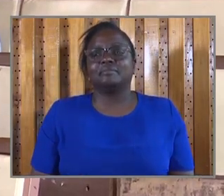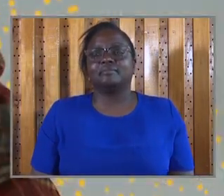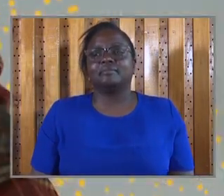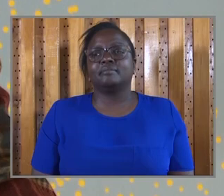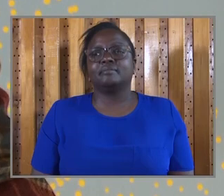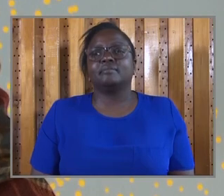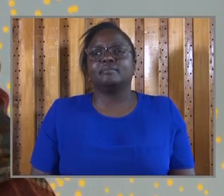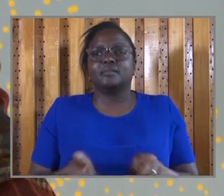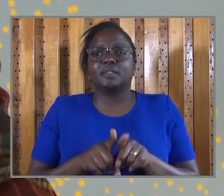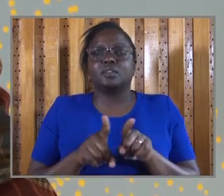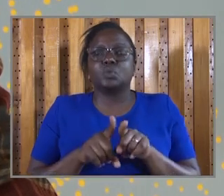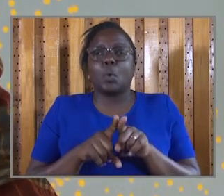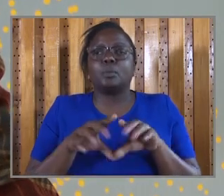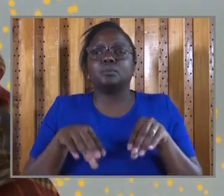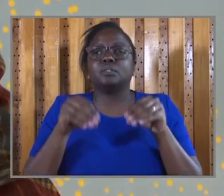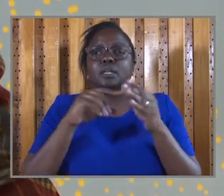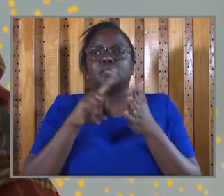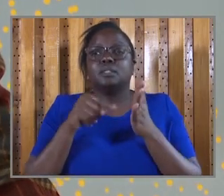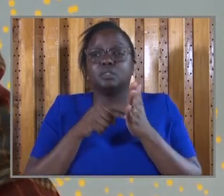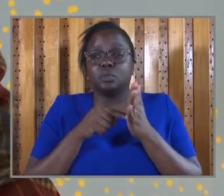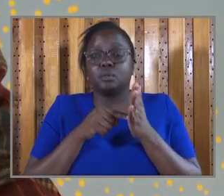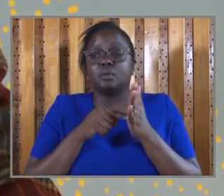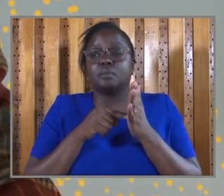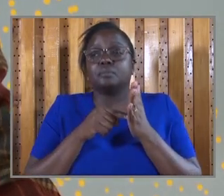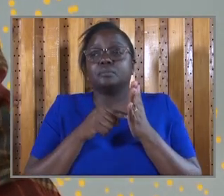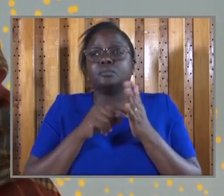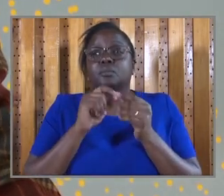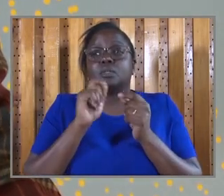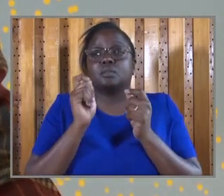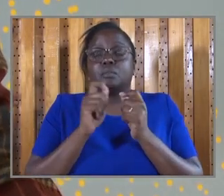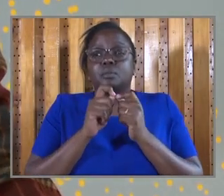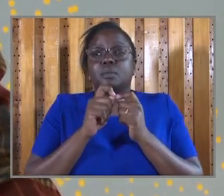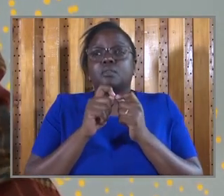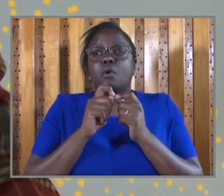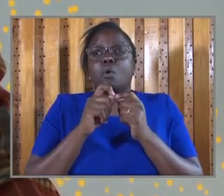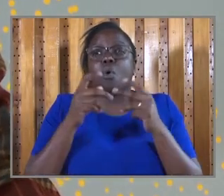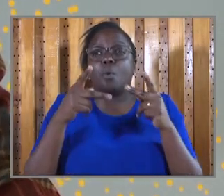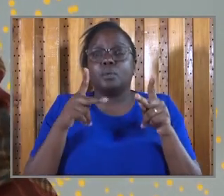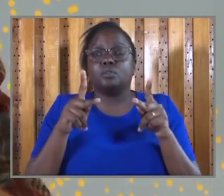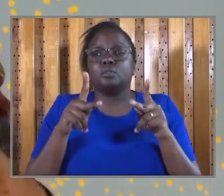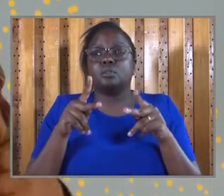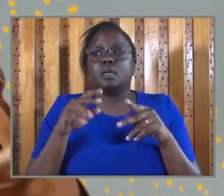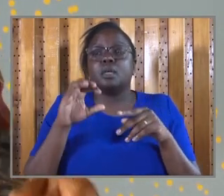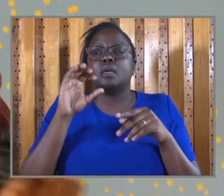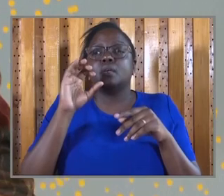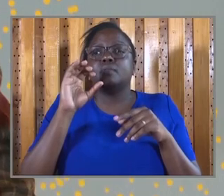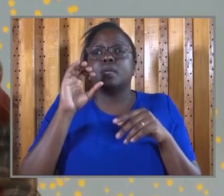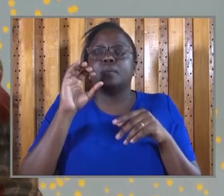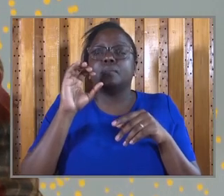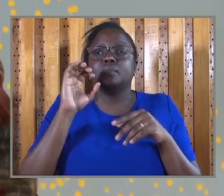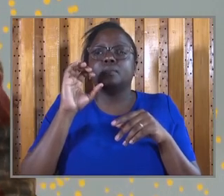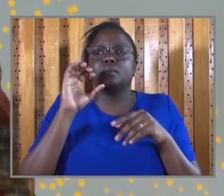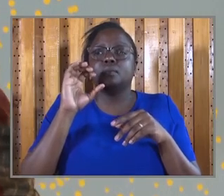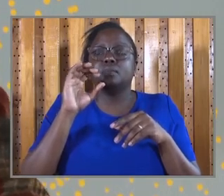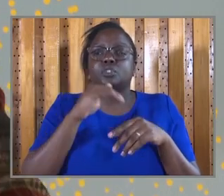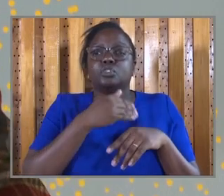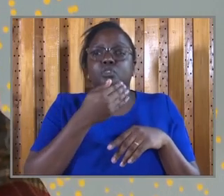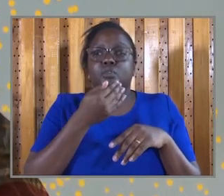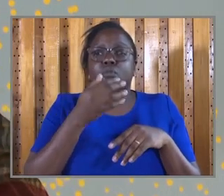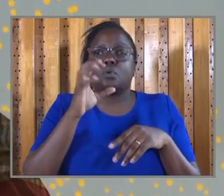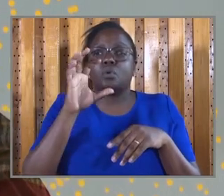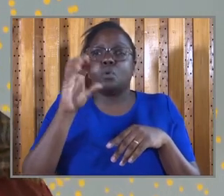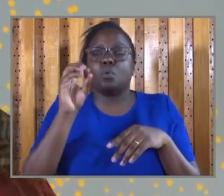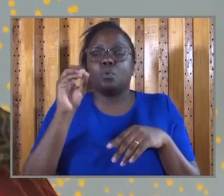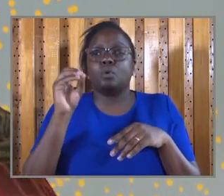May I take also this this particular opportunity to thank the Chief Operations Officer for